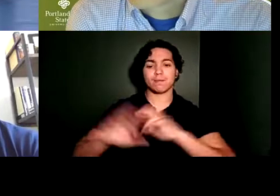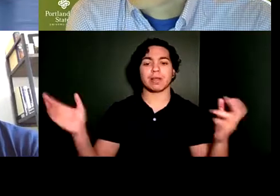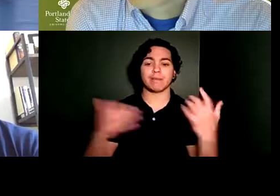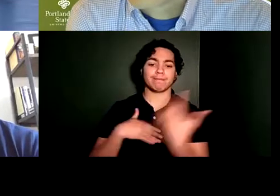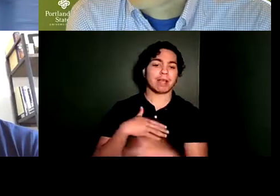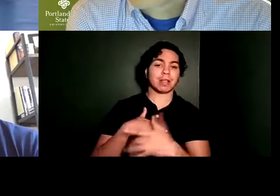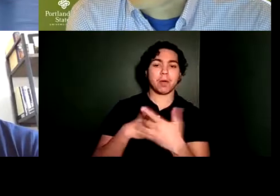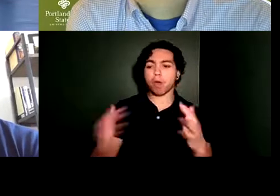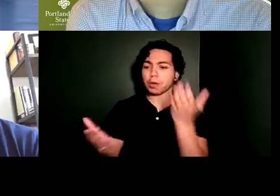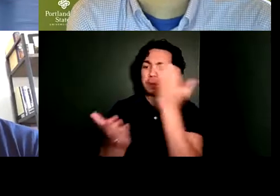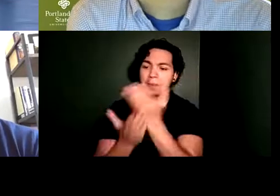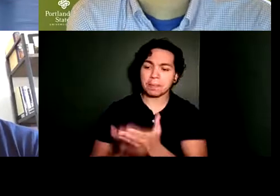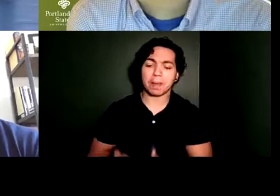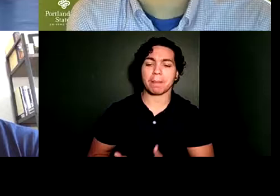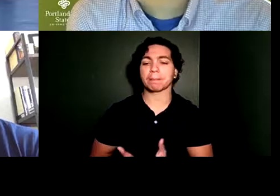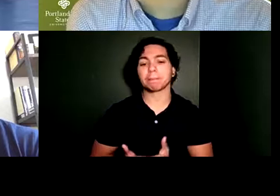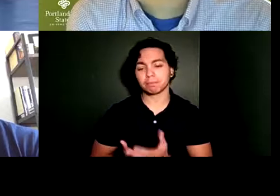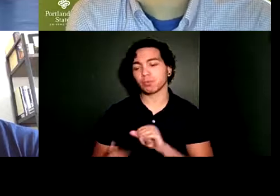the problems that you see in your city.